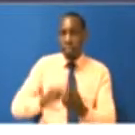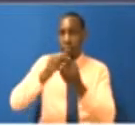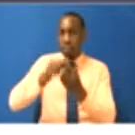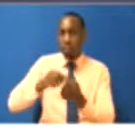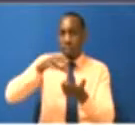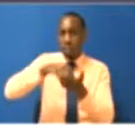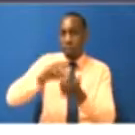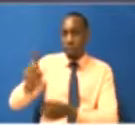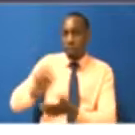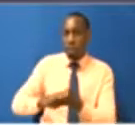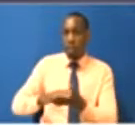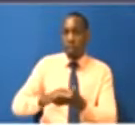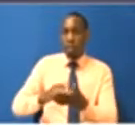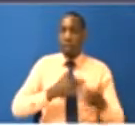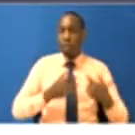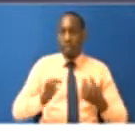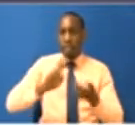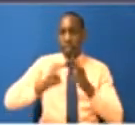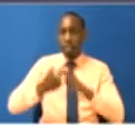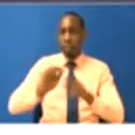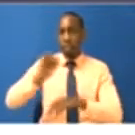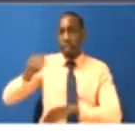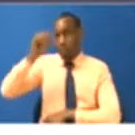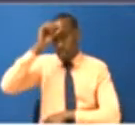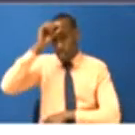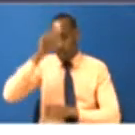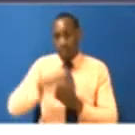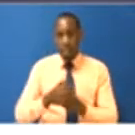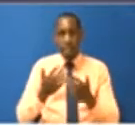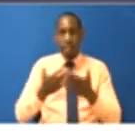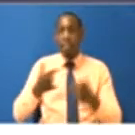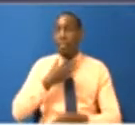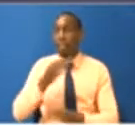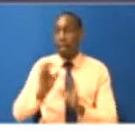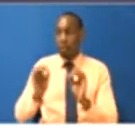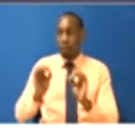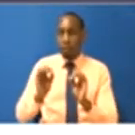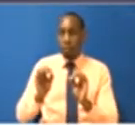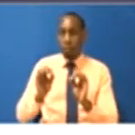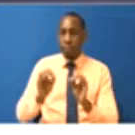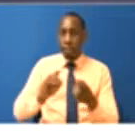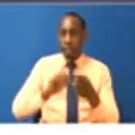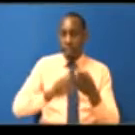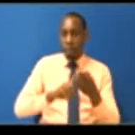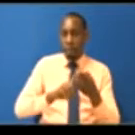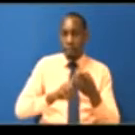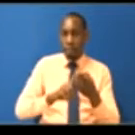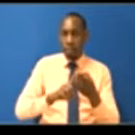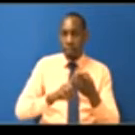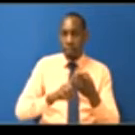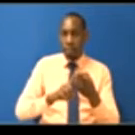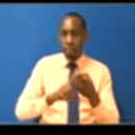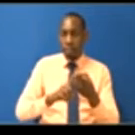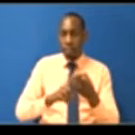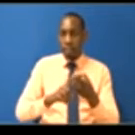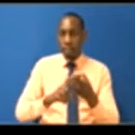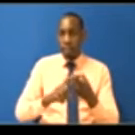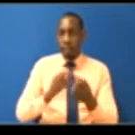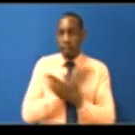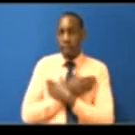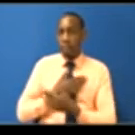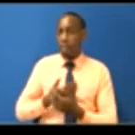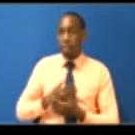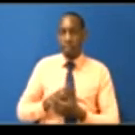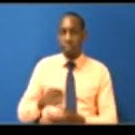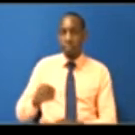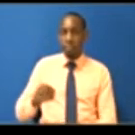nairobi in terms of the relationship between national county government the things i did not like i didn't like the fact that johnson my good friend did not apologize for